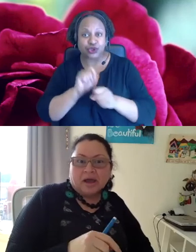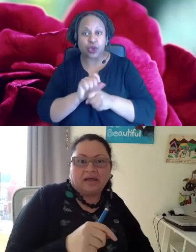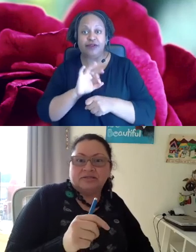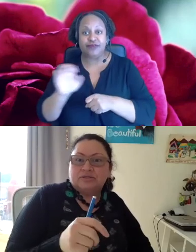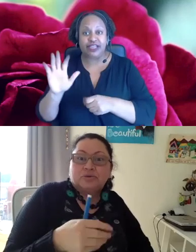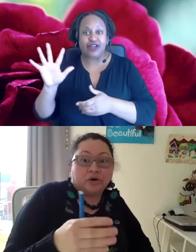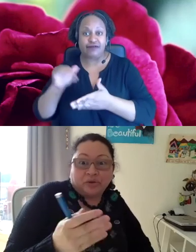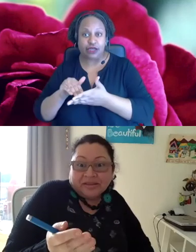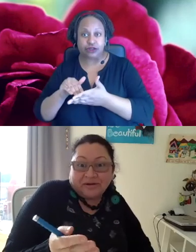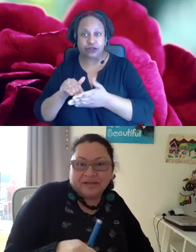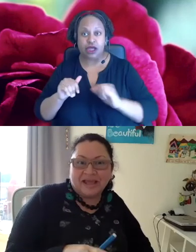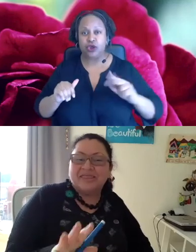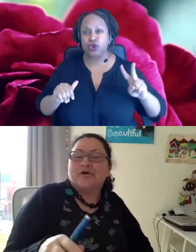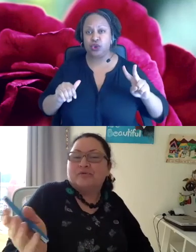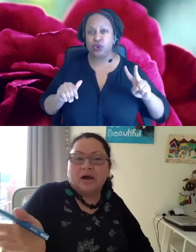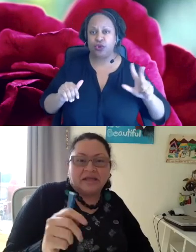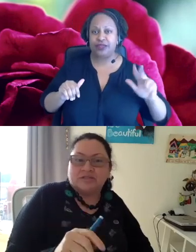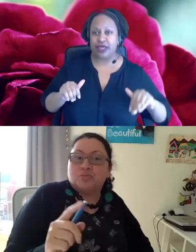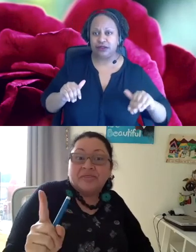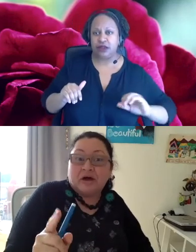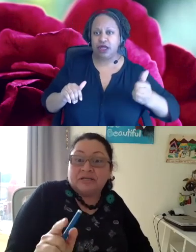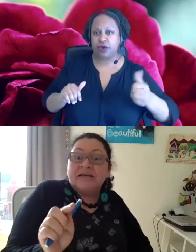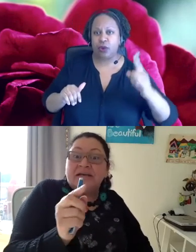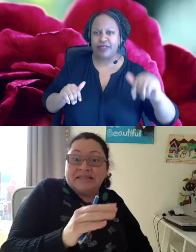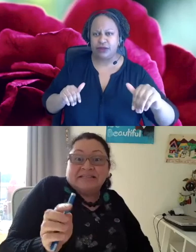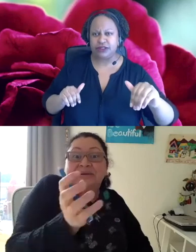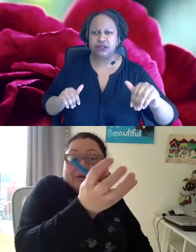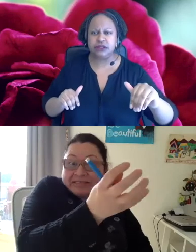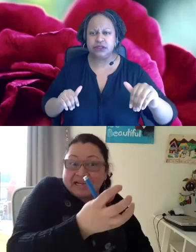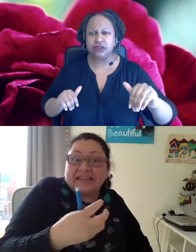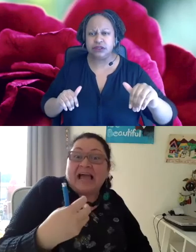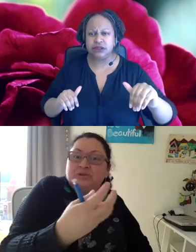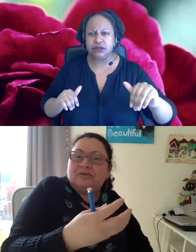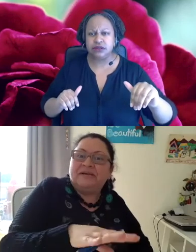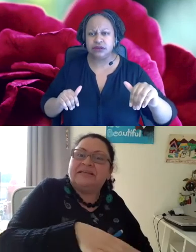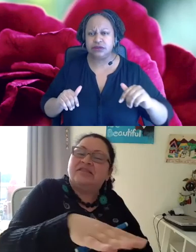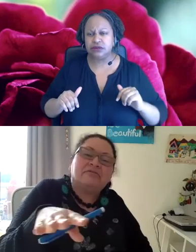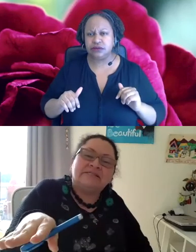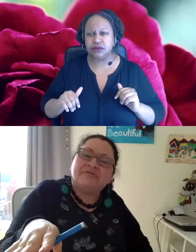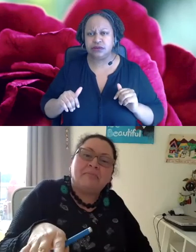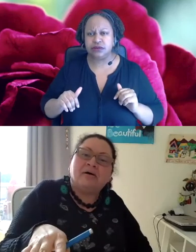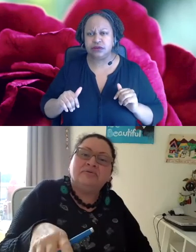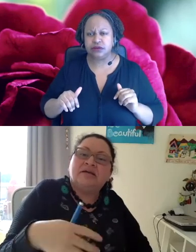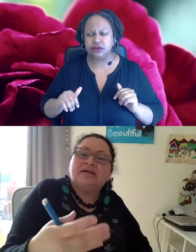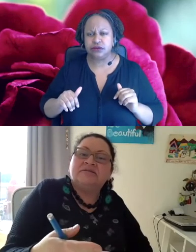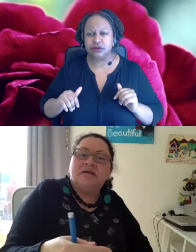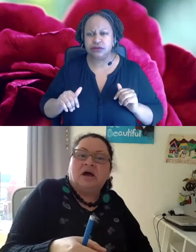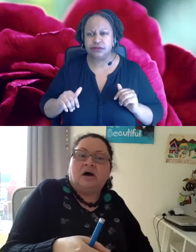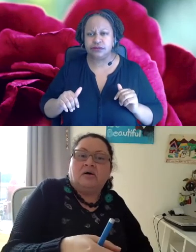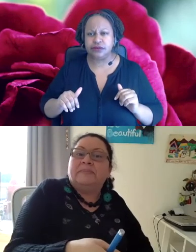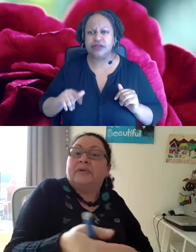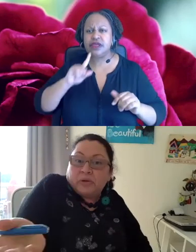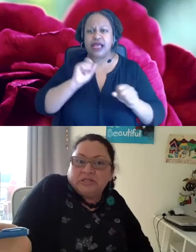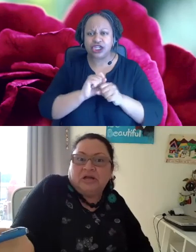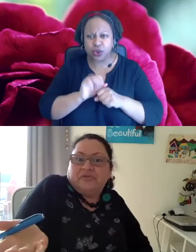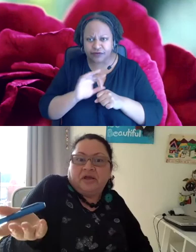other one gets 2,000 or 3,000, and the other one gets 1,000. This because these are the actual fees, and the rest of the amount is